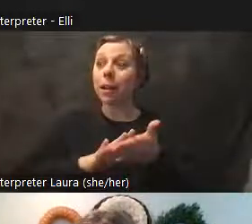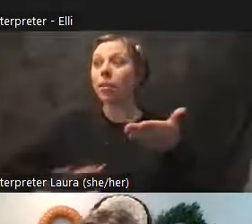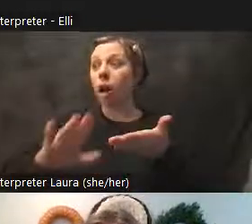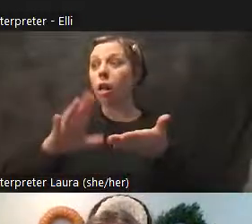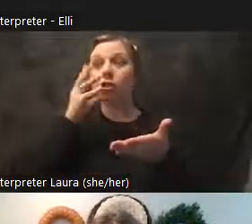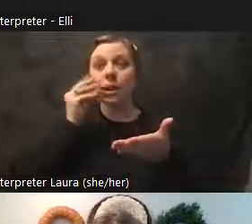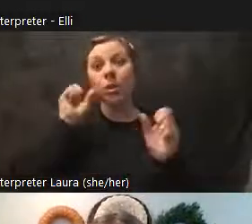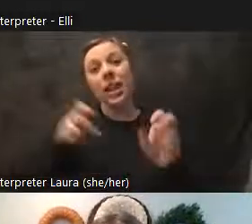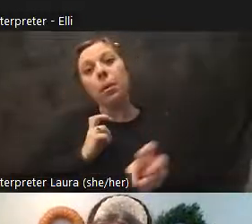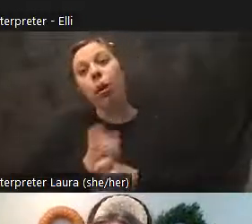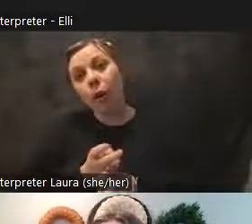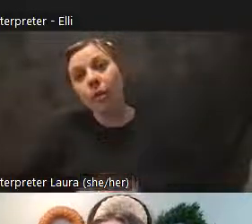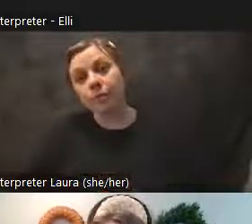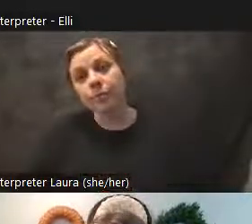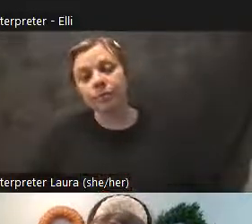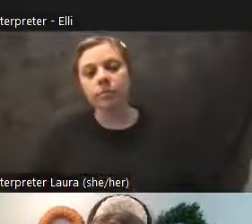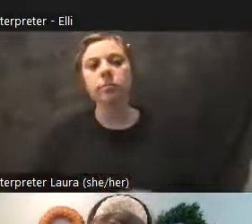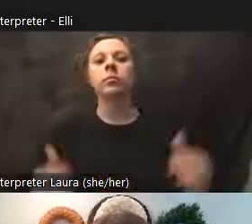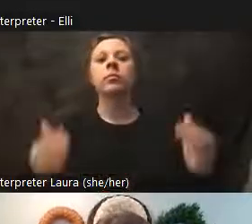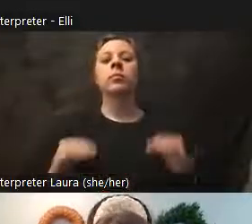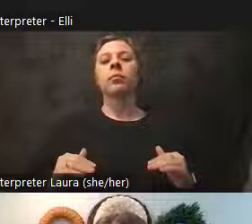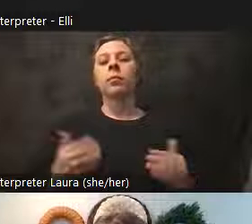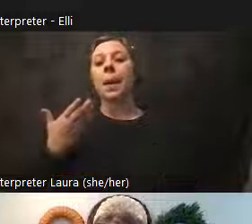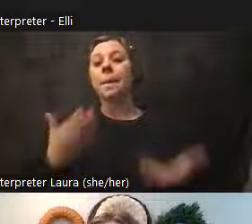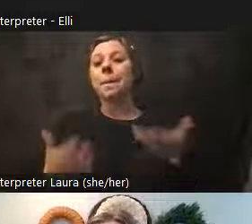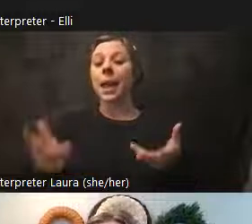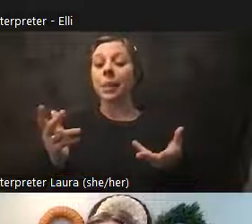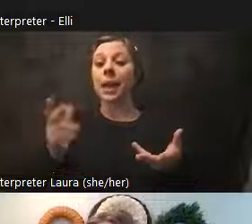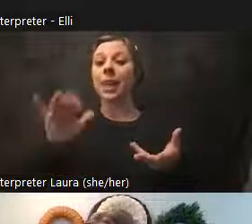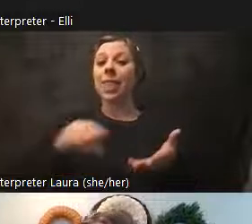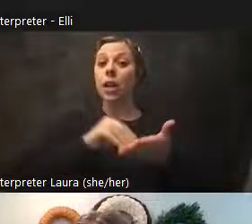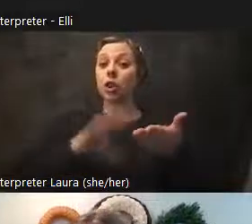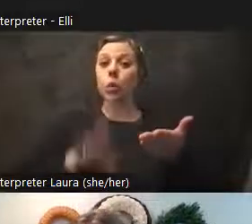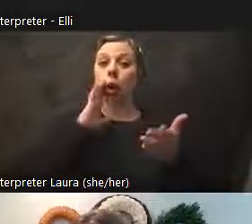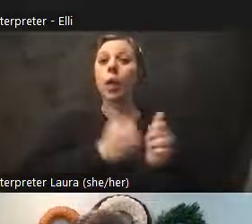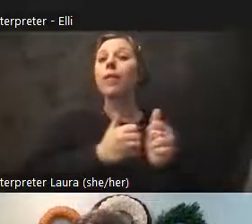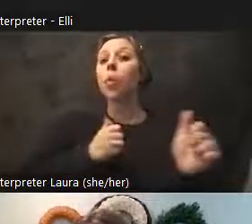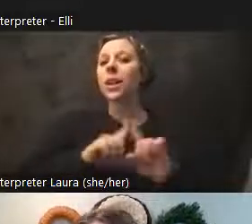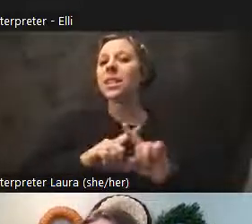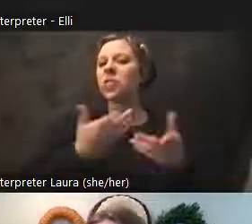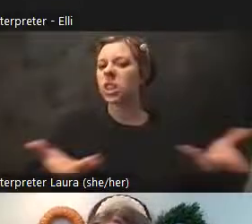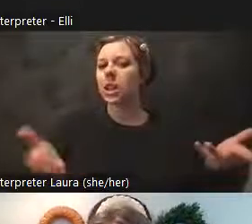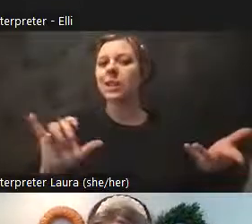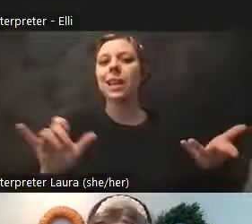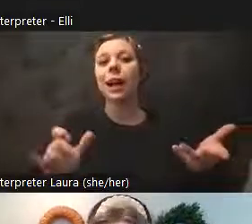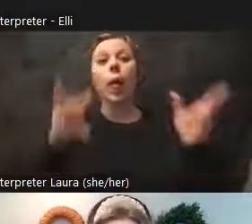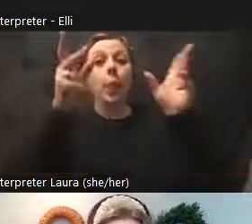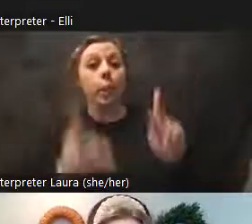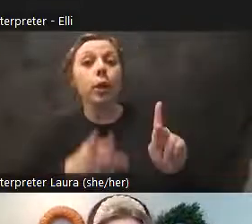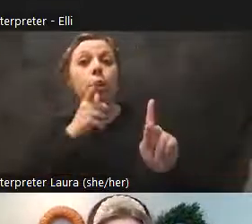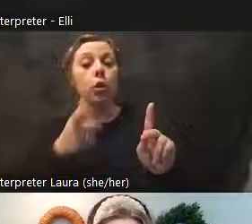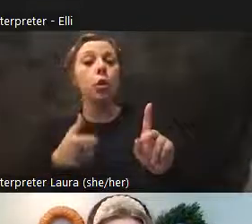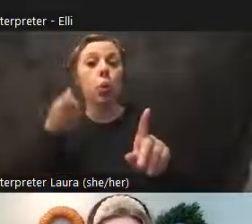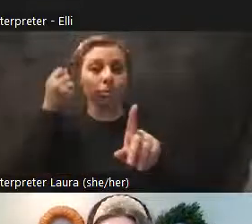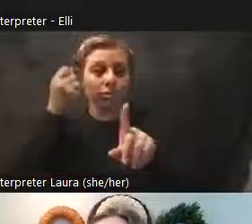in a variety of ways. So they might be avoiding the perpetrator. They might be avoiding spaces that the perpetrator